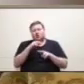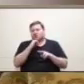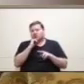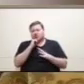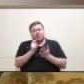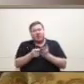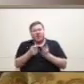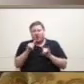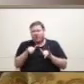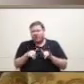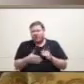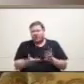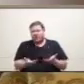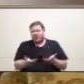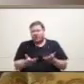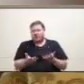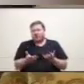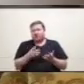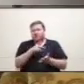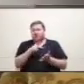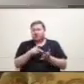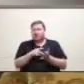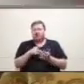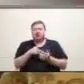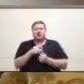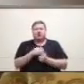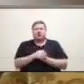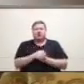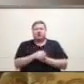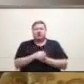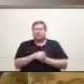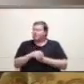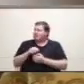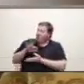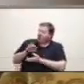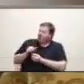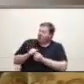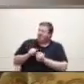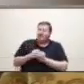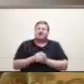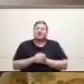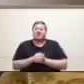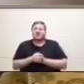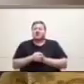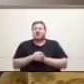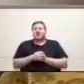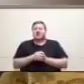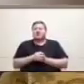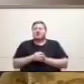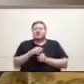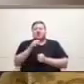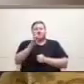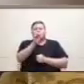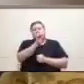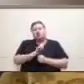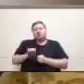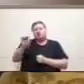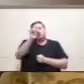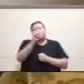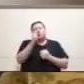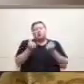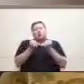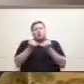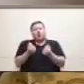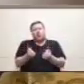that? And then you have a fleet. Round up. A fleet contract with Europcar